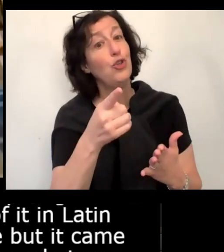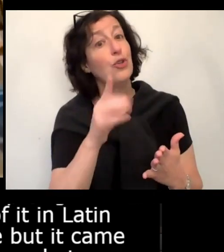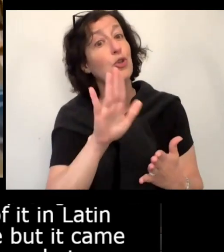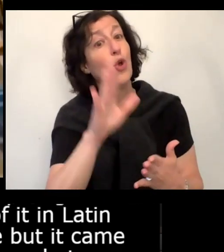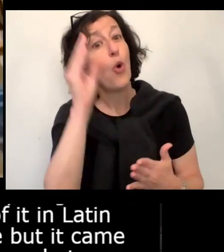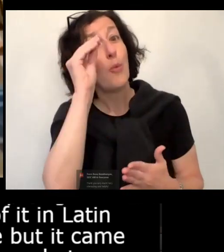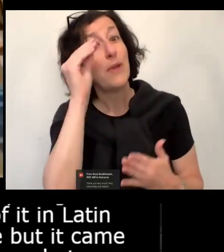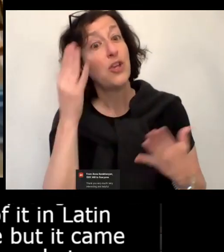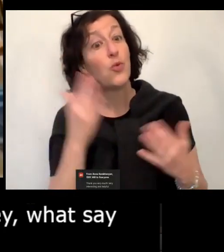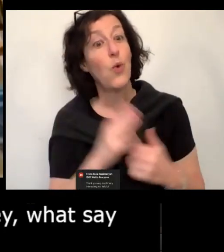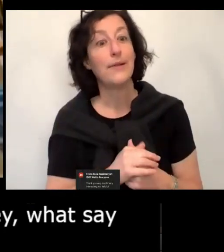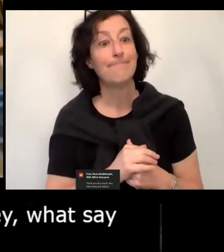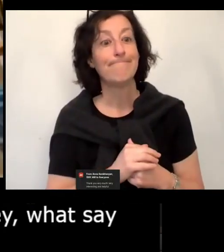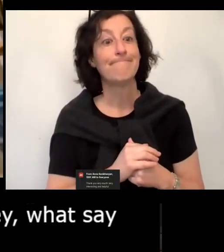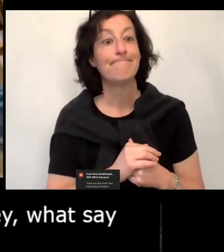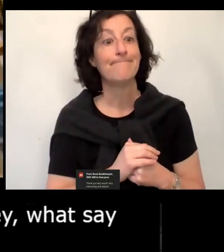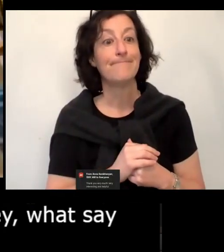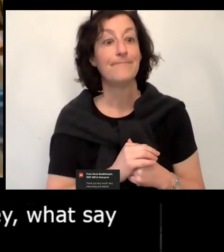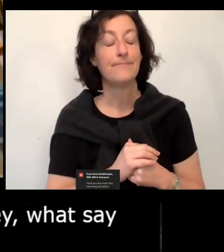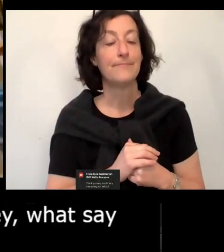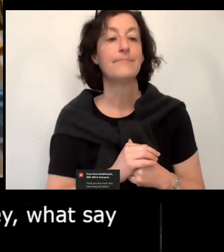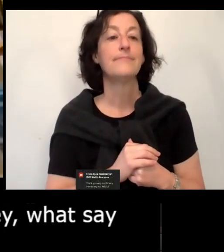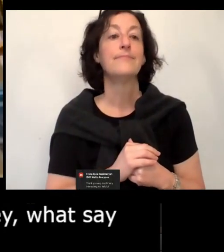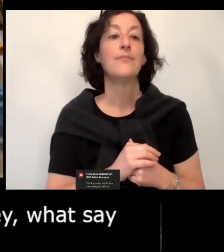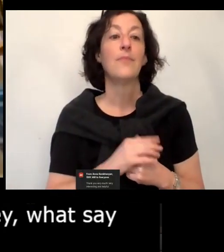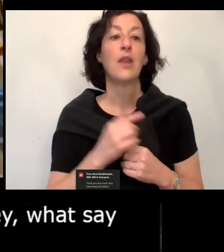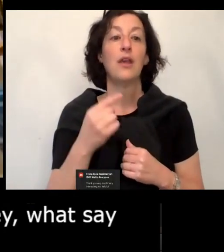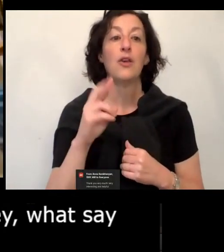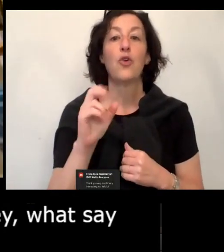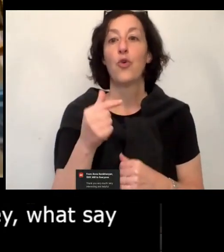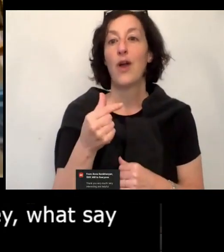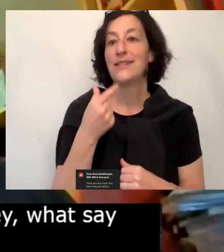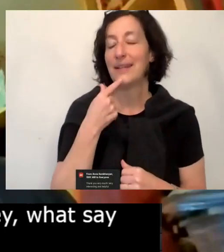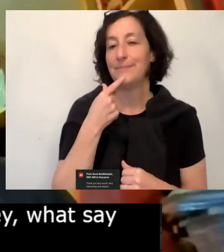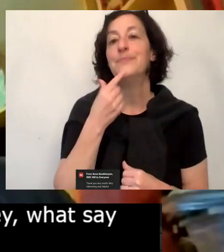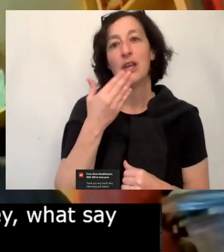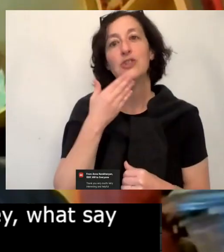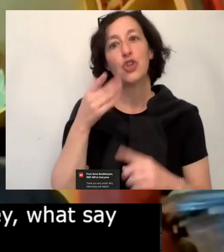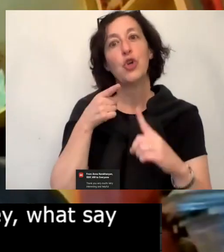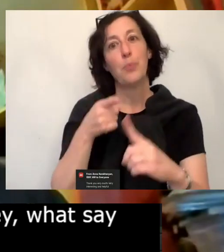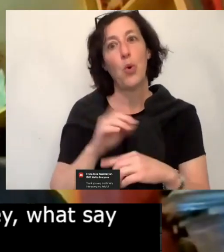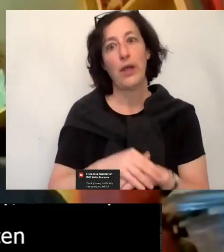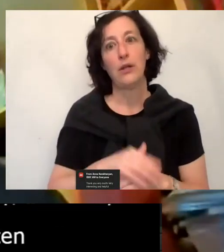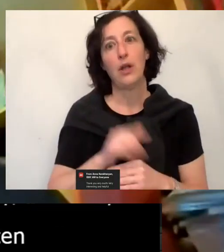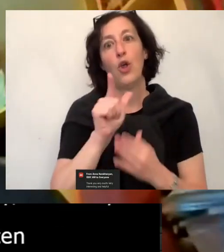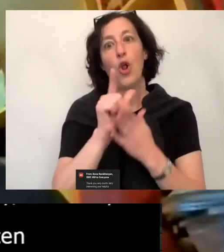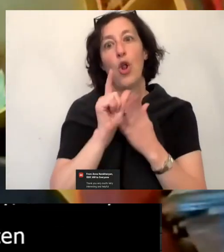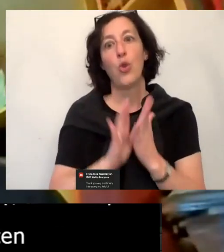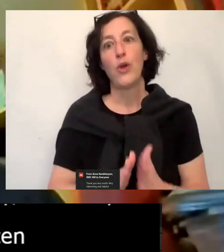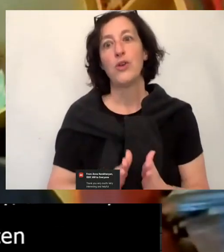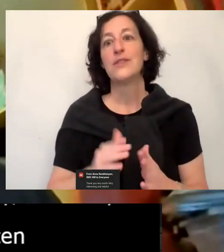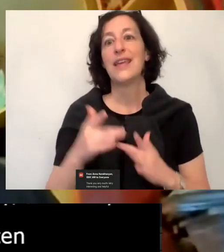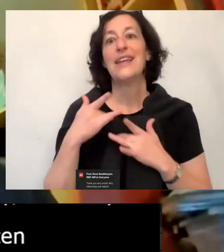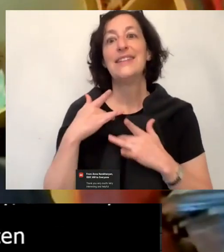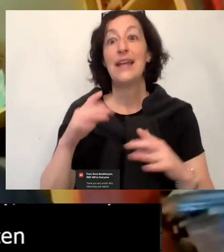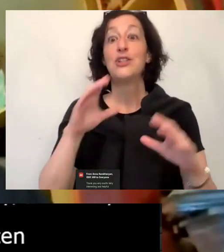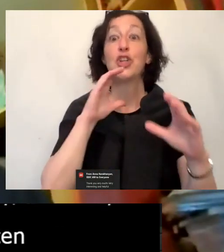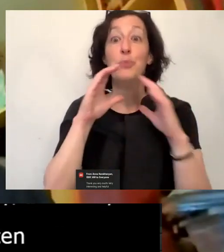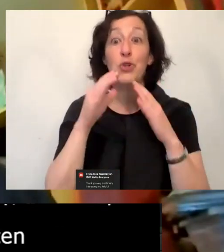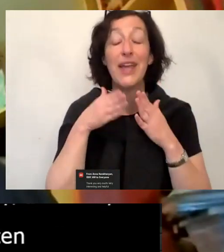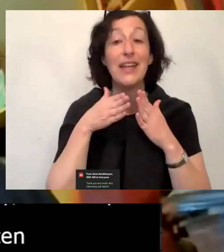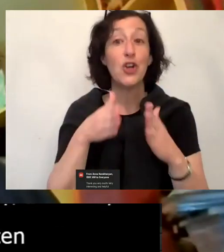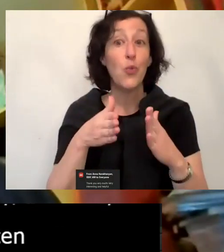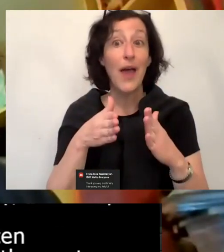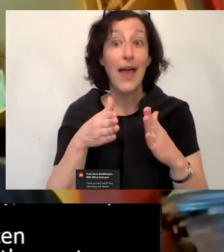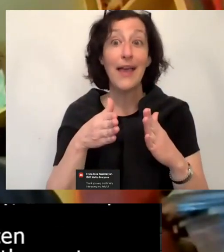I think that's a very good point, and attorneys often communicate in ways that purposely or accidentally create